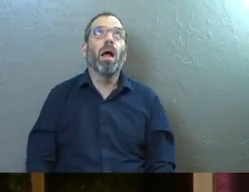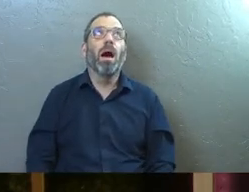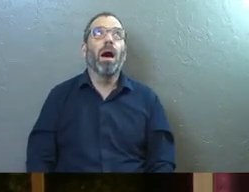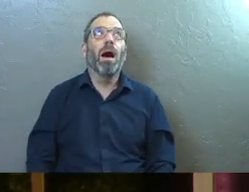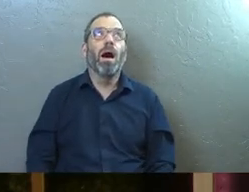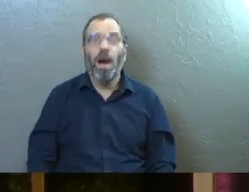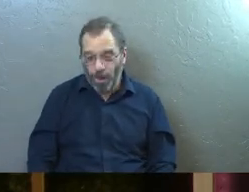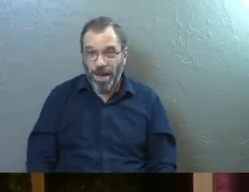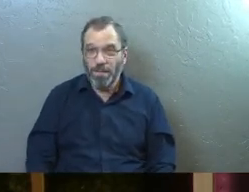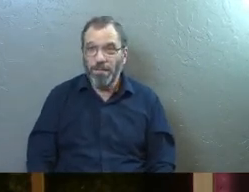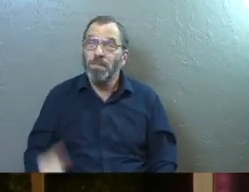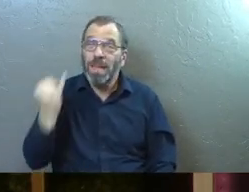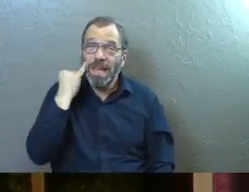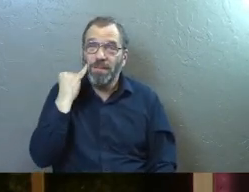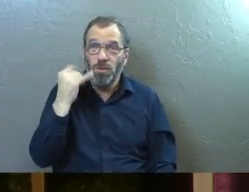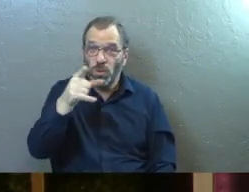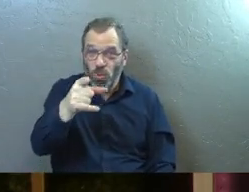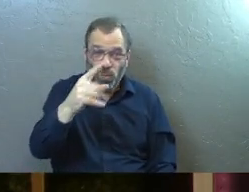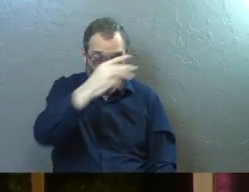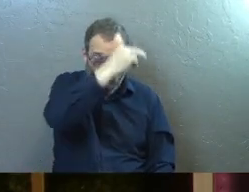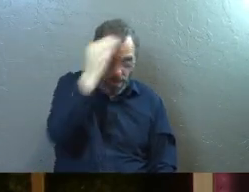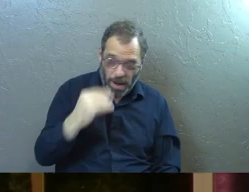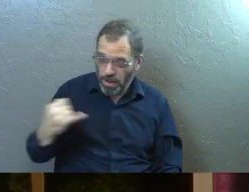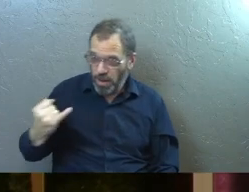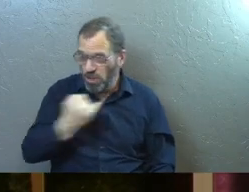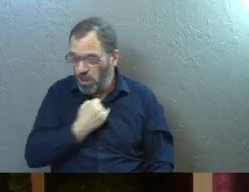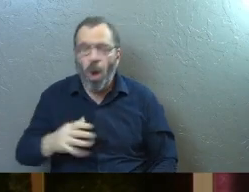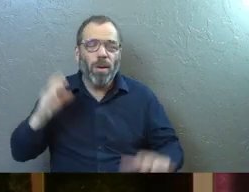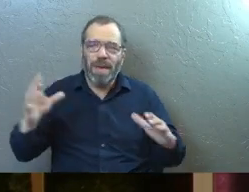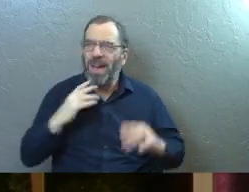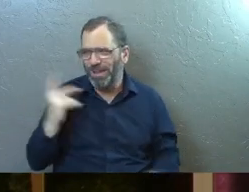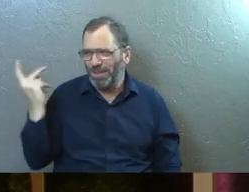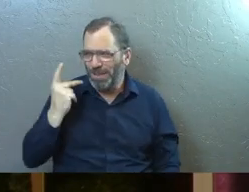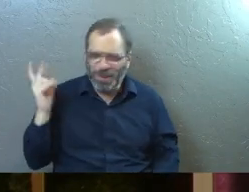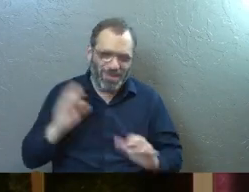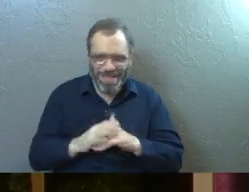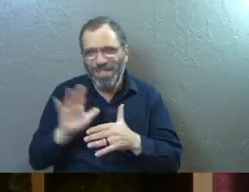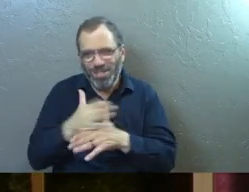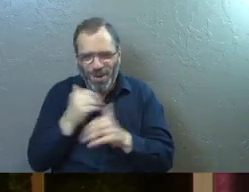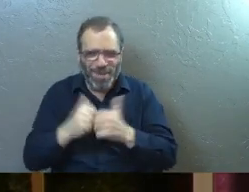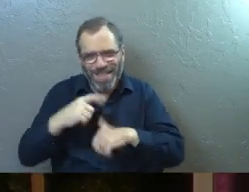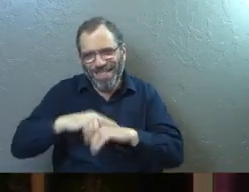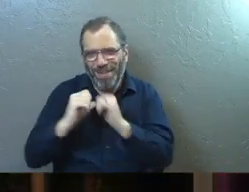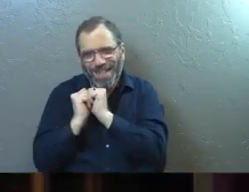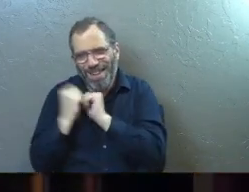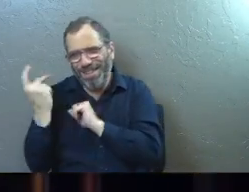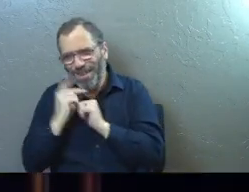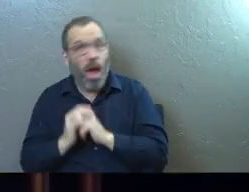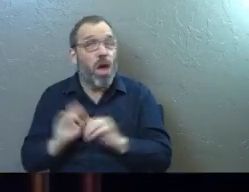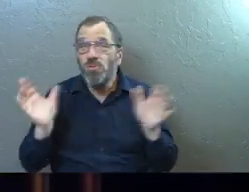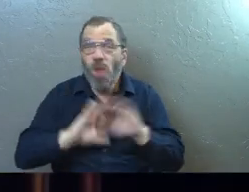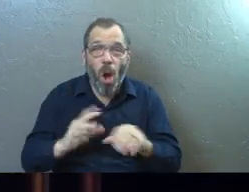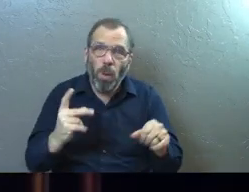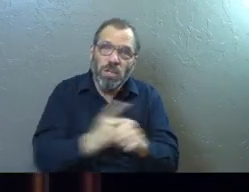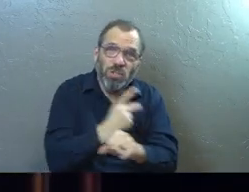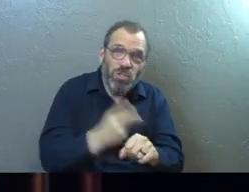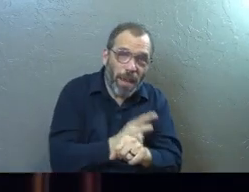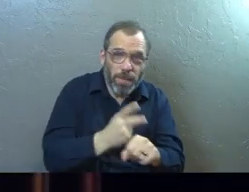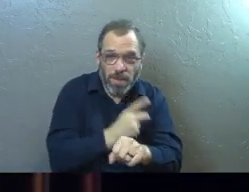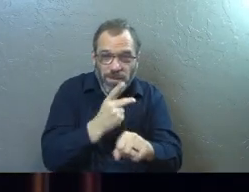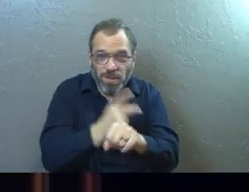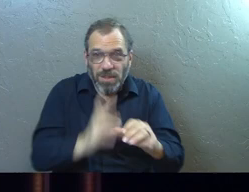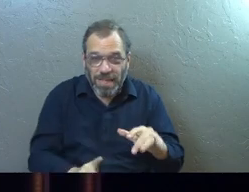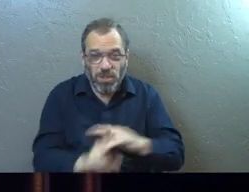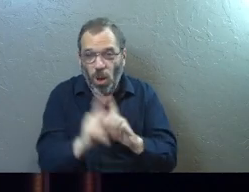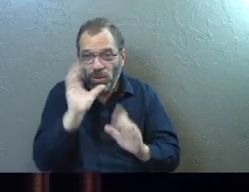you would want if you're Mary or Joseph. Well, at least it'll be the two of us, right? And we'll get to share this moment together, you and I. No, a bunch of shepherds are going to show up, like